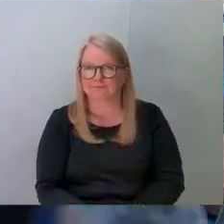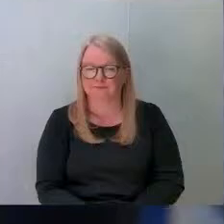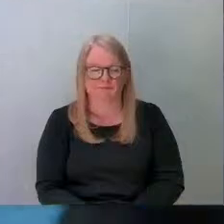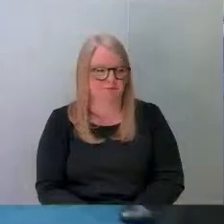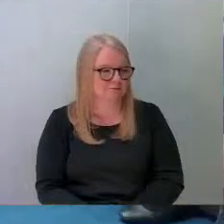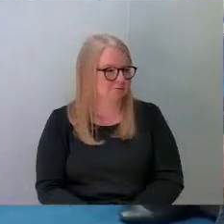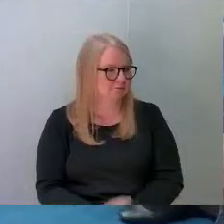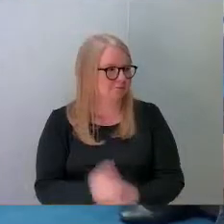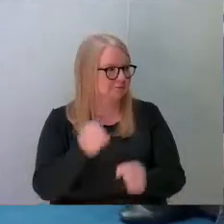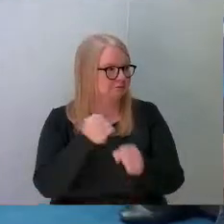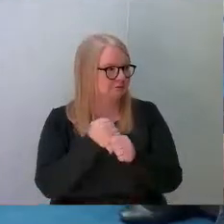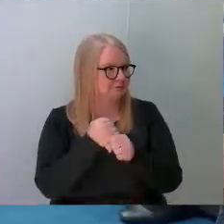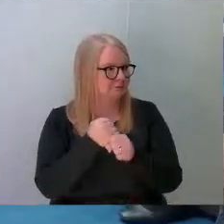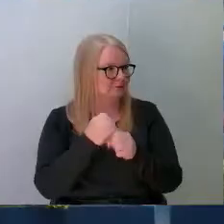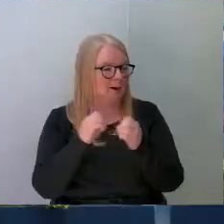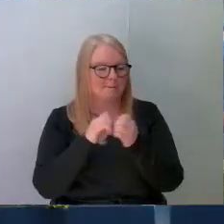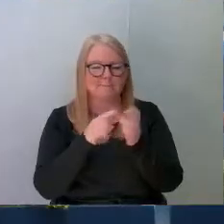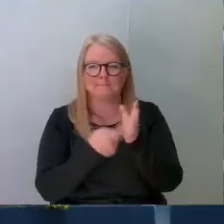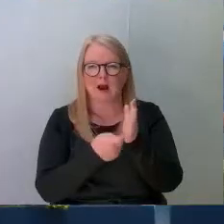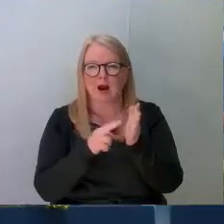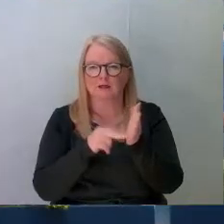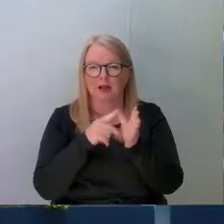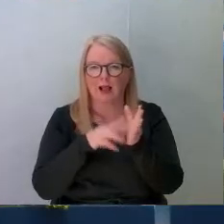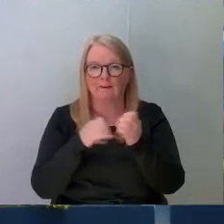Barnaby Stonia.